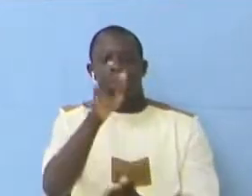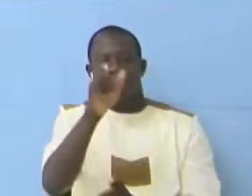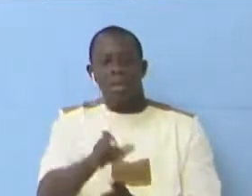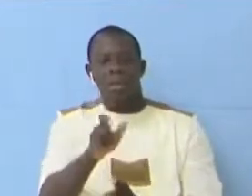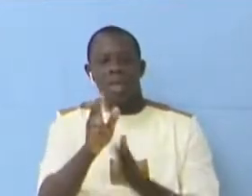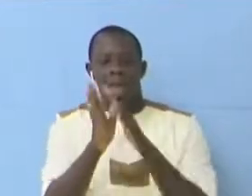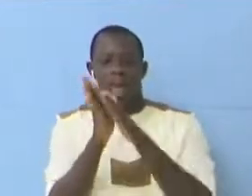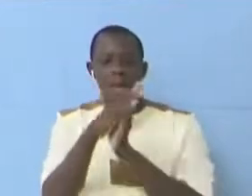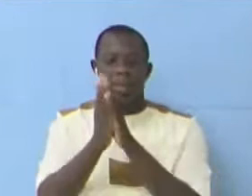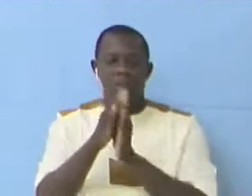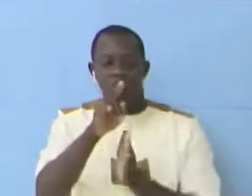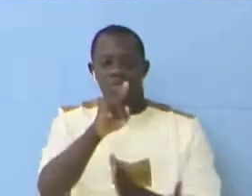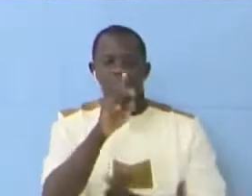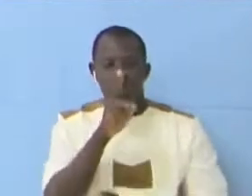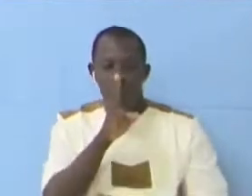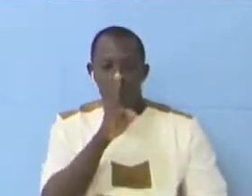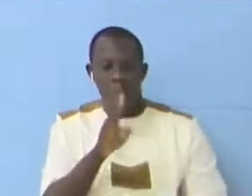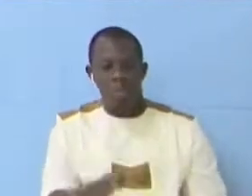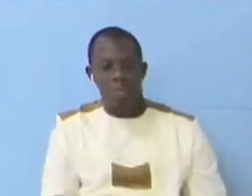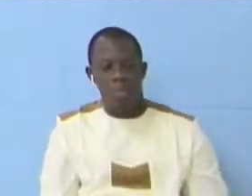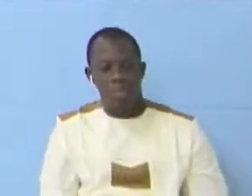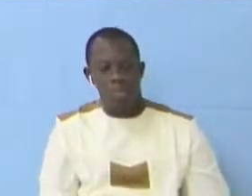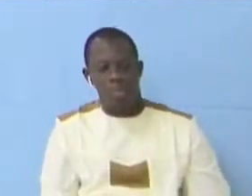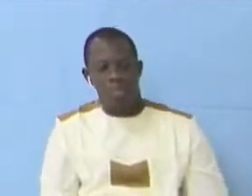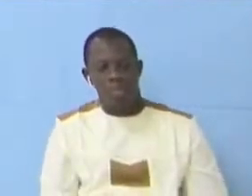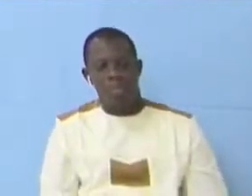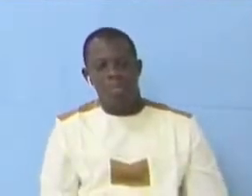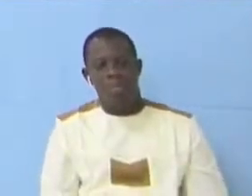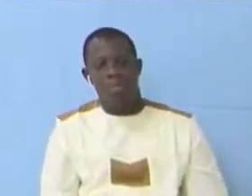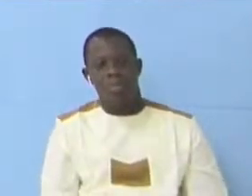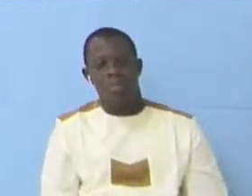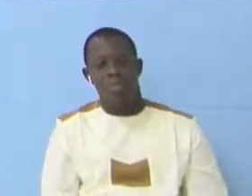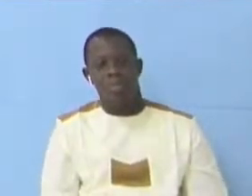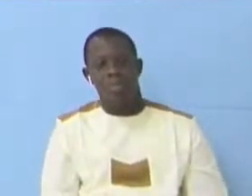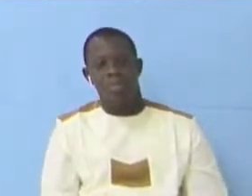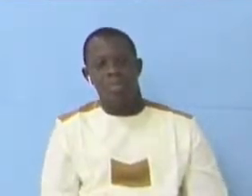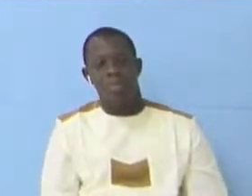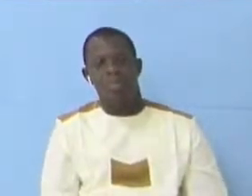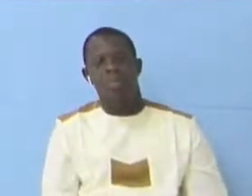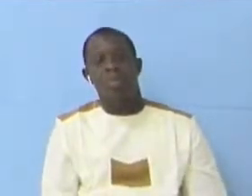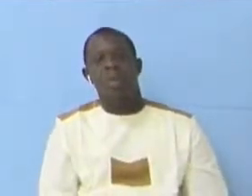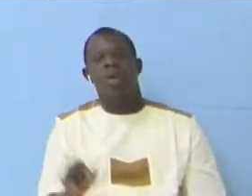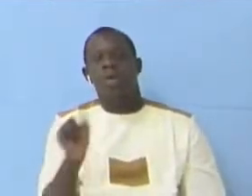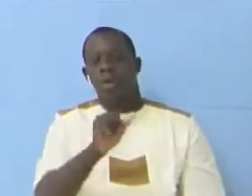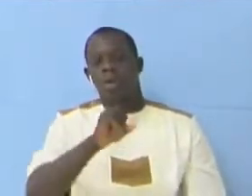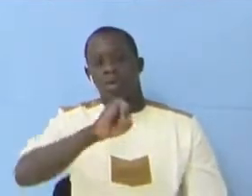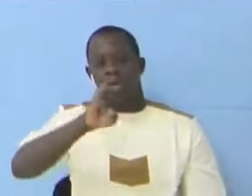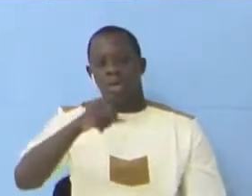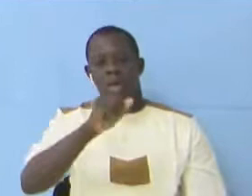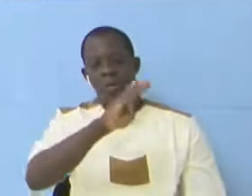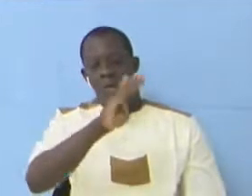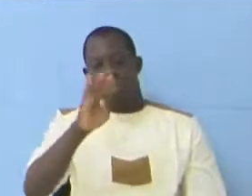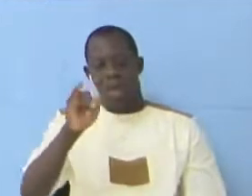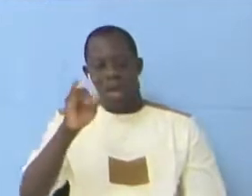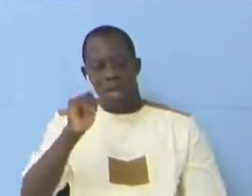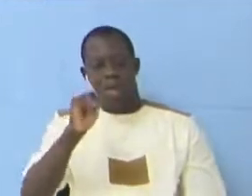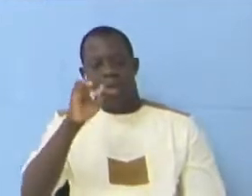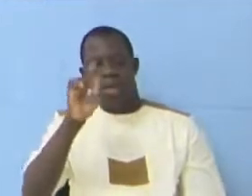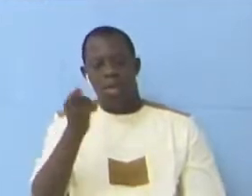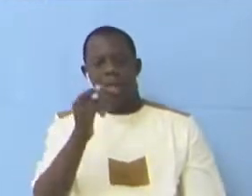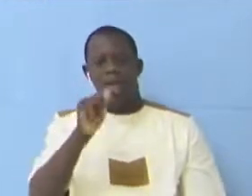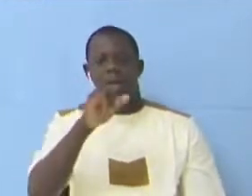ñan ñoo seede yi nga xam ne ñoo ko taxawoon di la tuumaal. Rui Jabi Gassama. Rui Jabi Gassama.